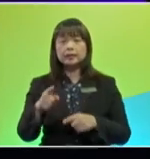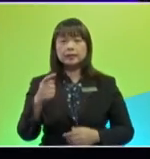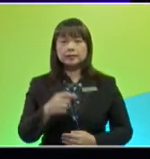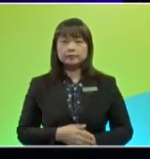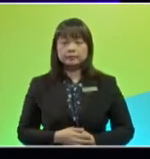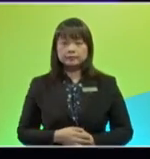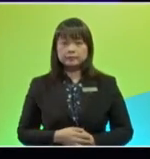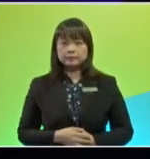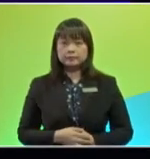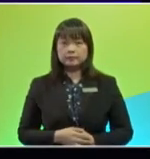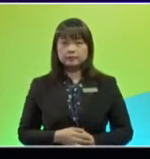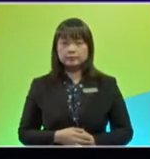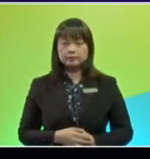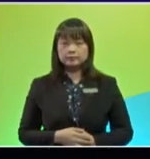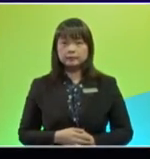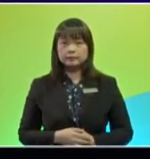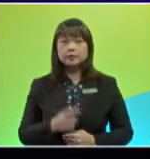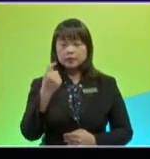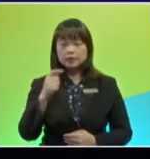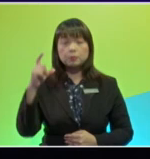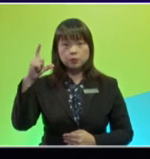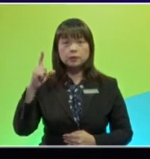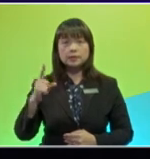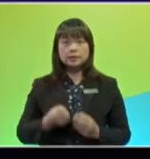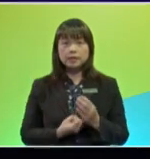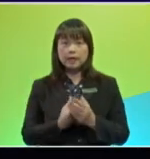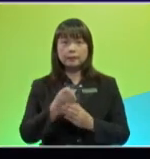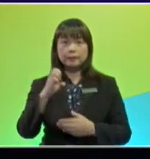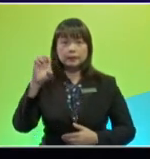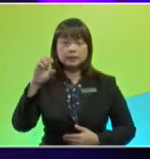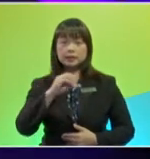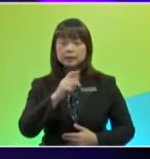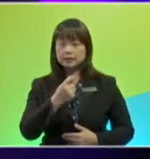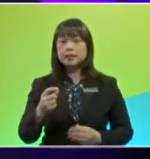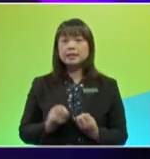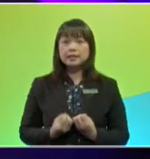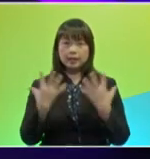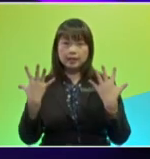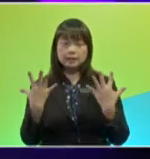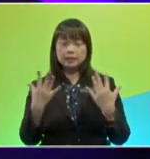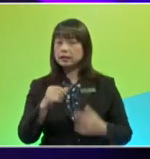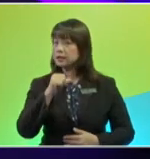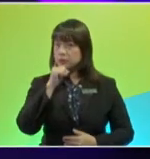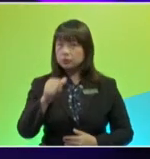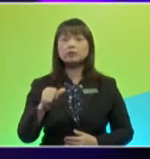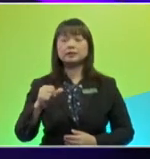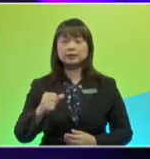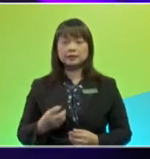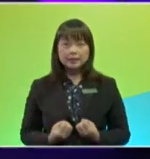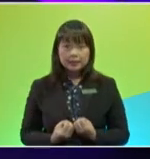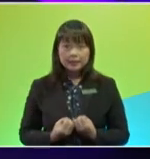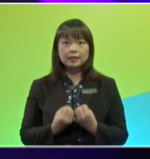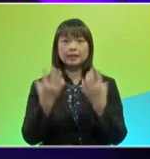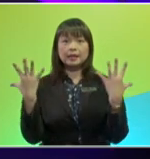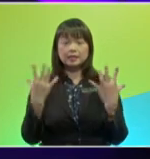sun onto the earth. So this is not the light directly from the moon, but it is the reflection